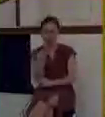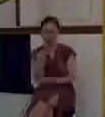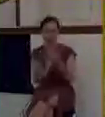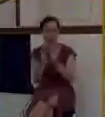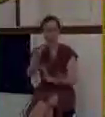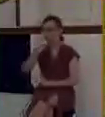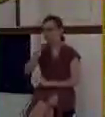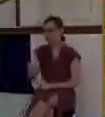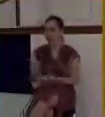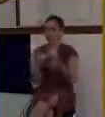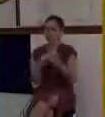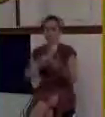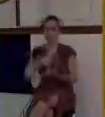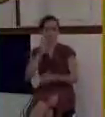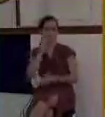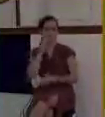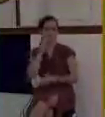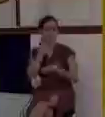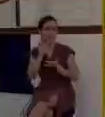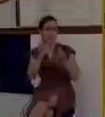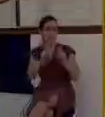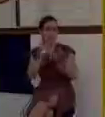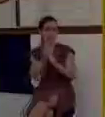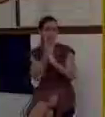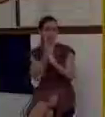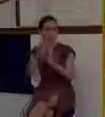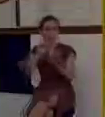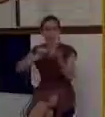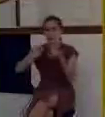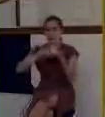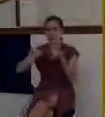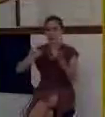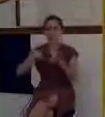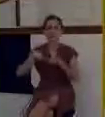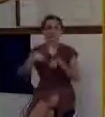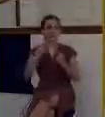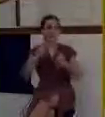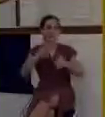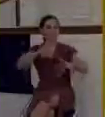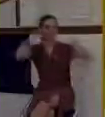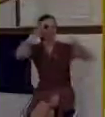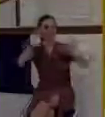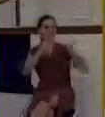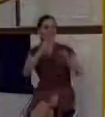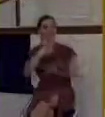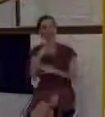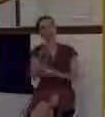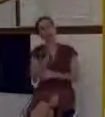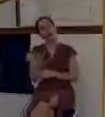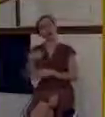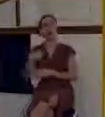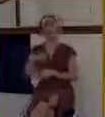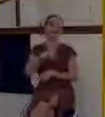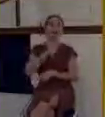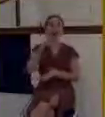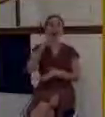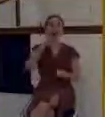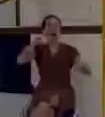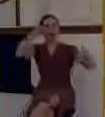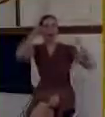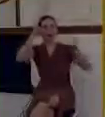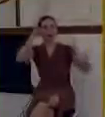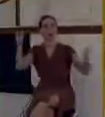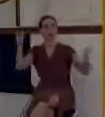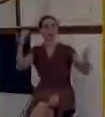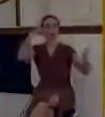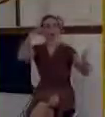the argument I hear sometimes from certain scholars who want to appear educated. They say, well, we're not so arrogant as to think we could know exactly